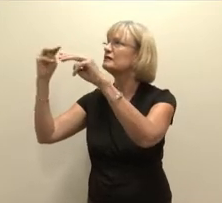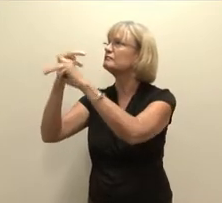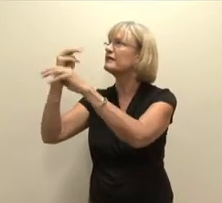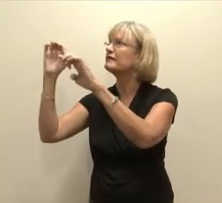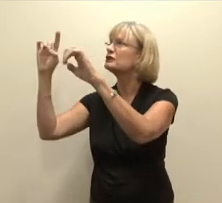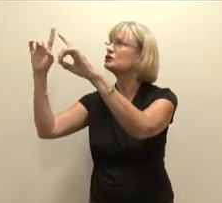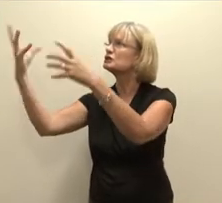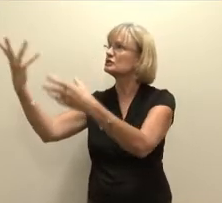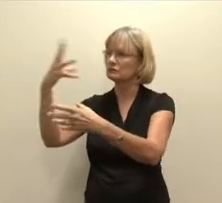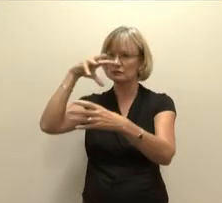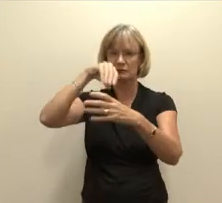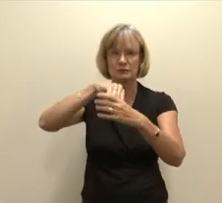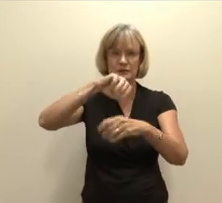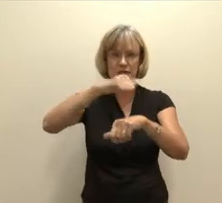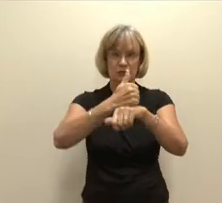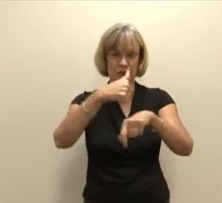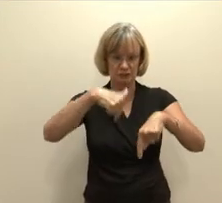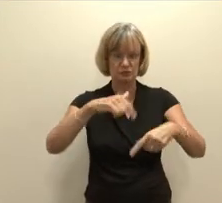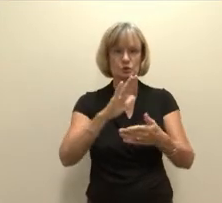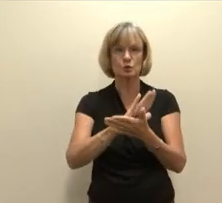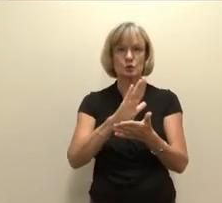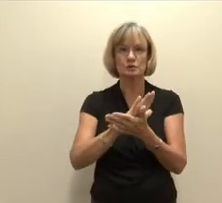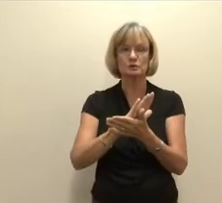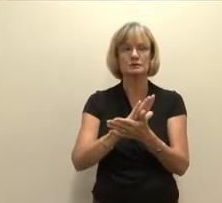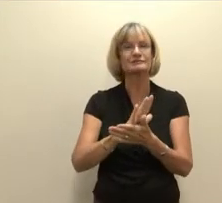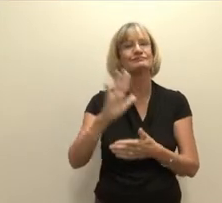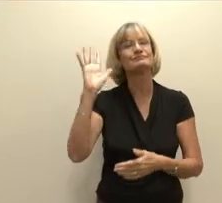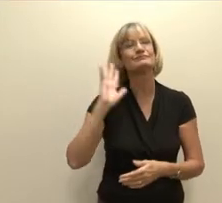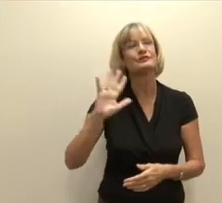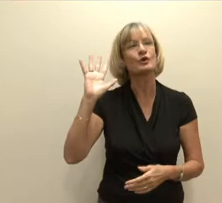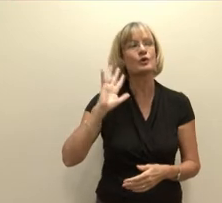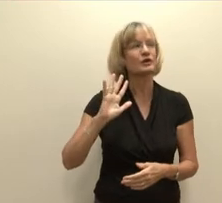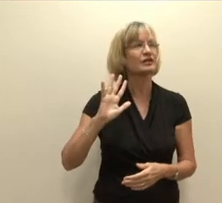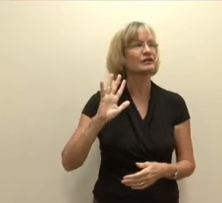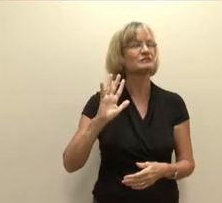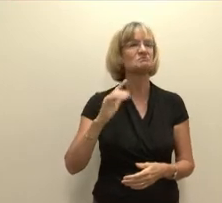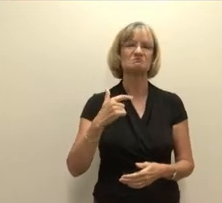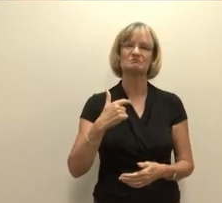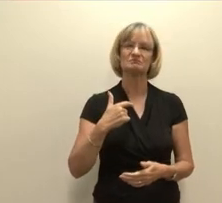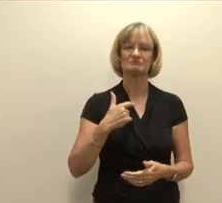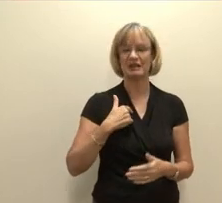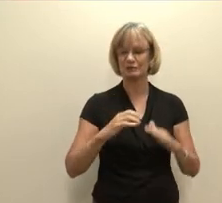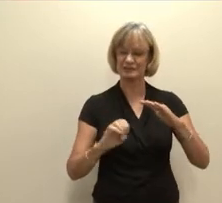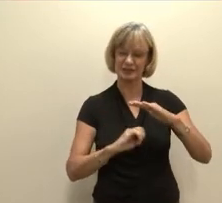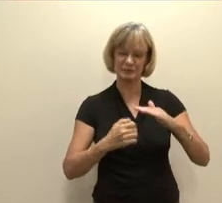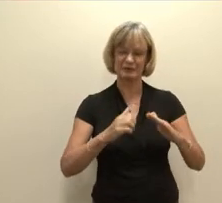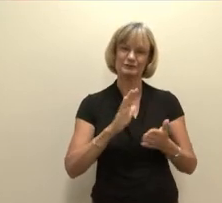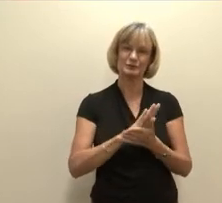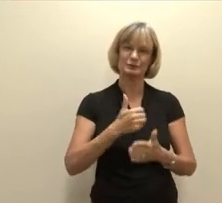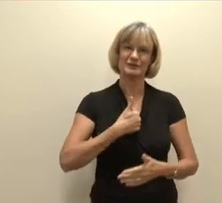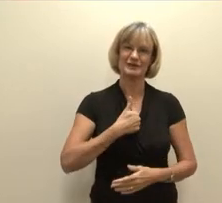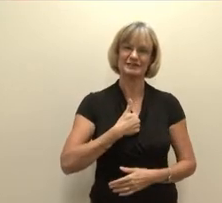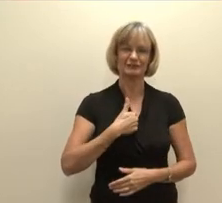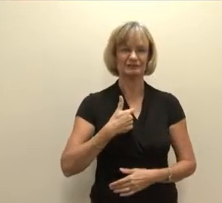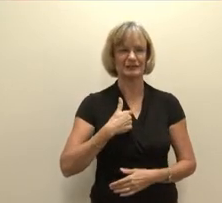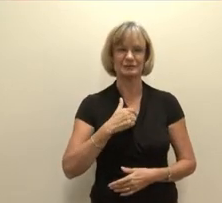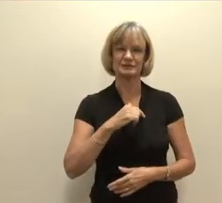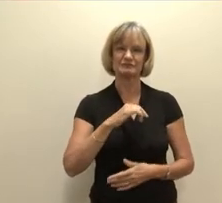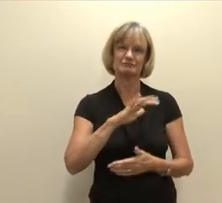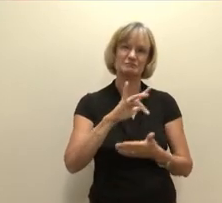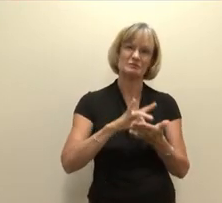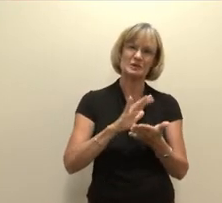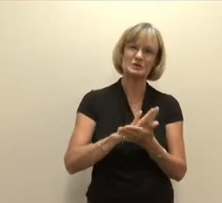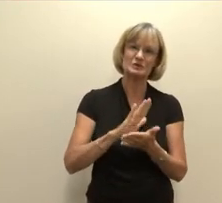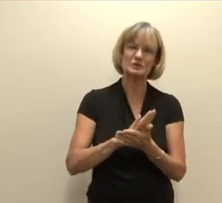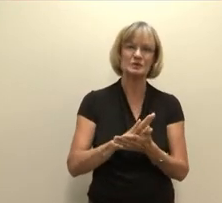into the schools. Back when I was in elementary school and in junior high,